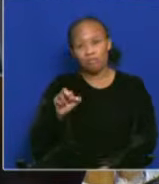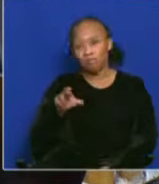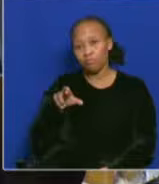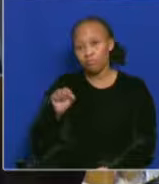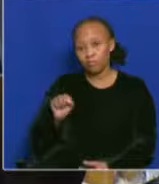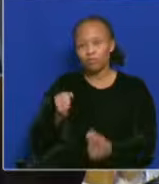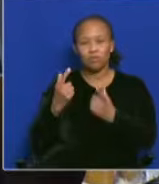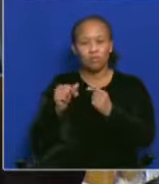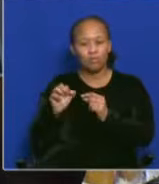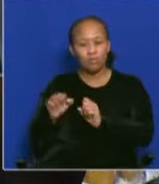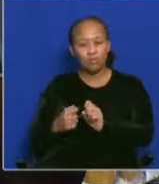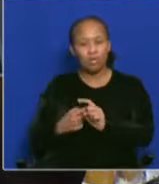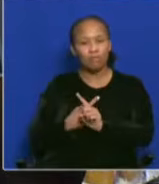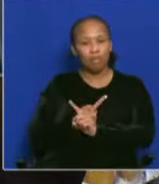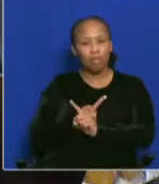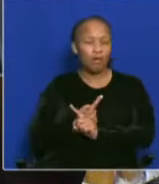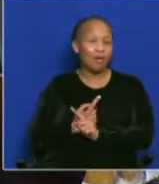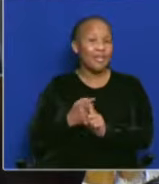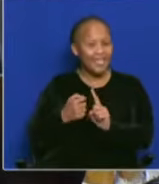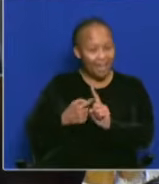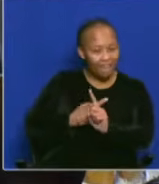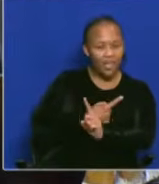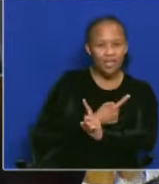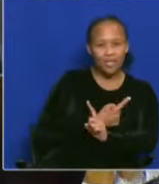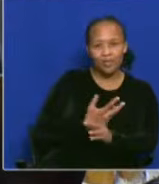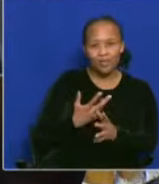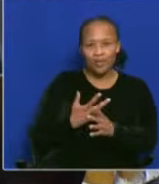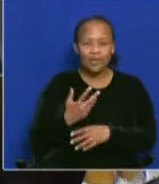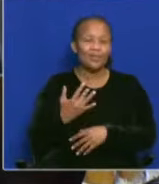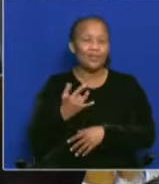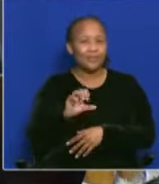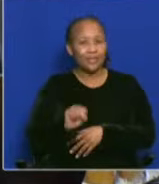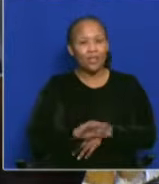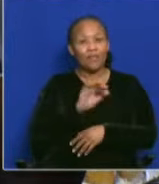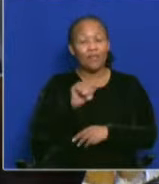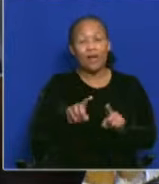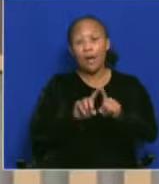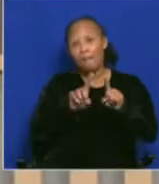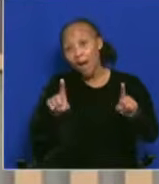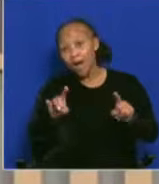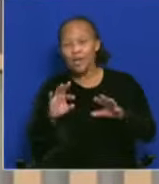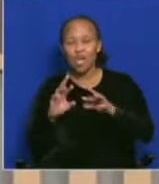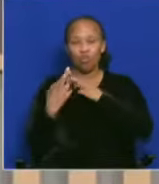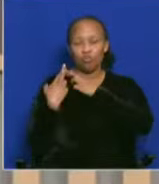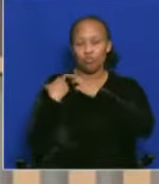South Africa without customs duties, VAT, etc., being paid.